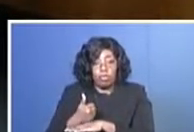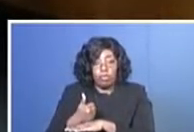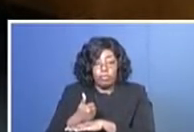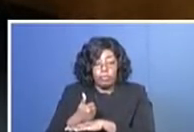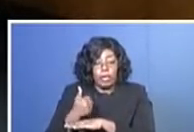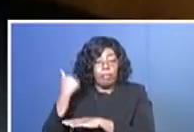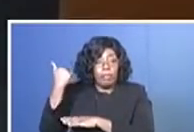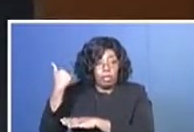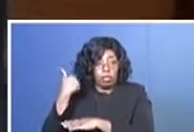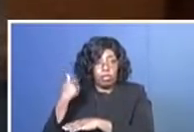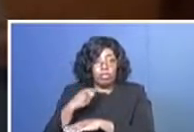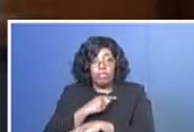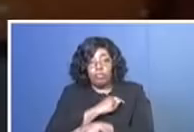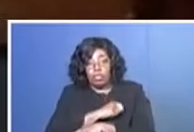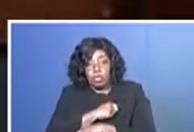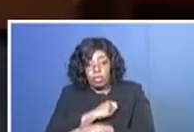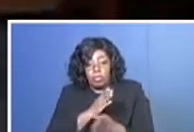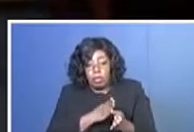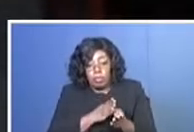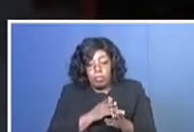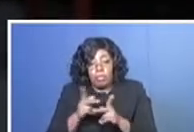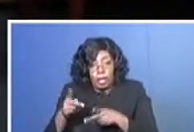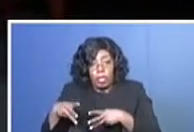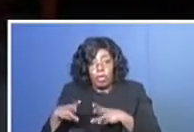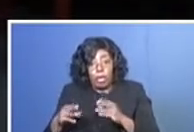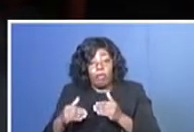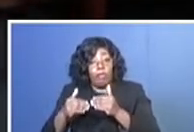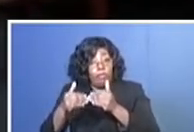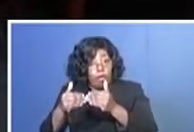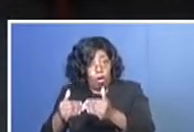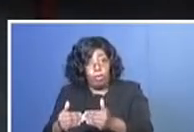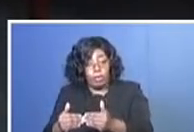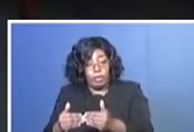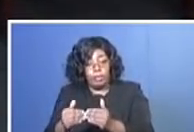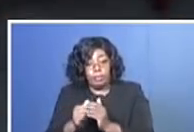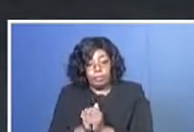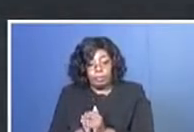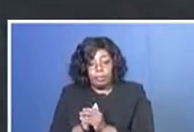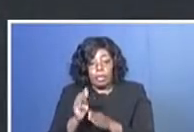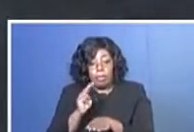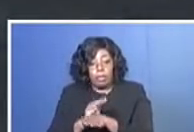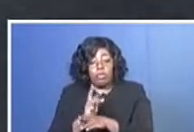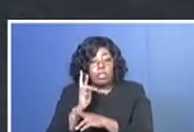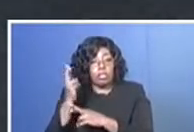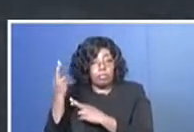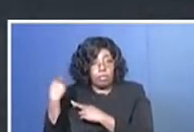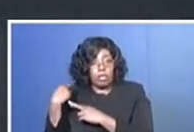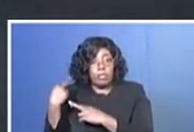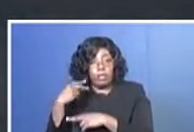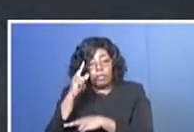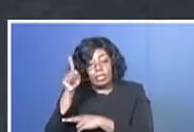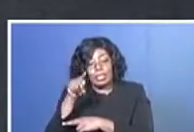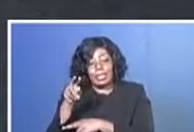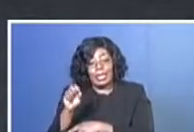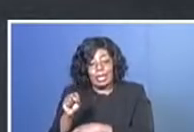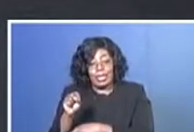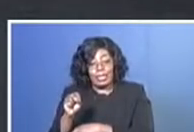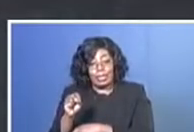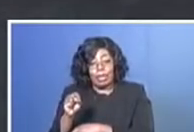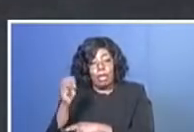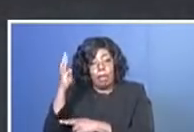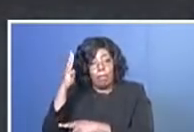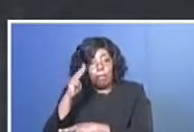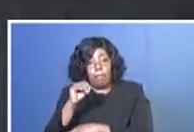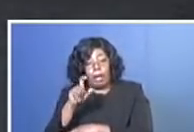religion. And as they prepare to chart the way forward for the national broadcaster, Minister with responsibility for ZNS, the Honorable Miles